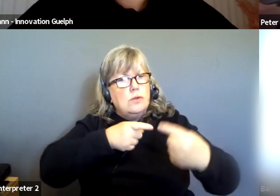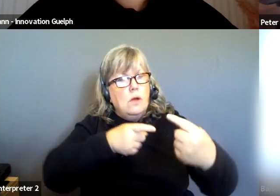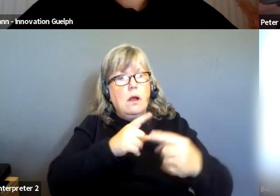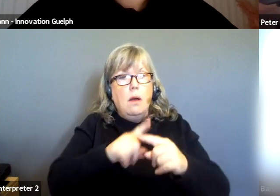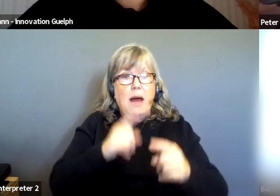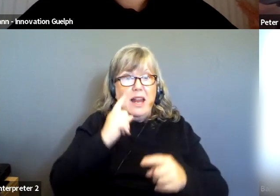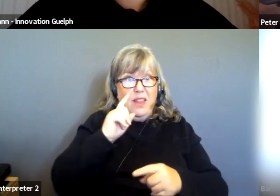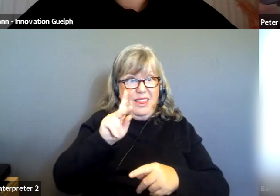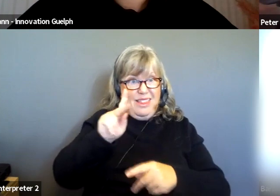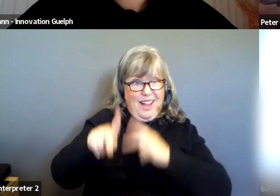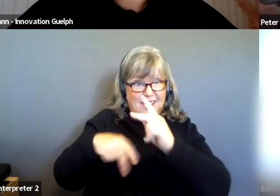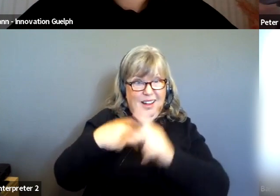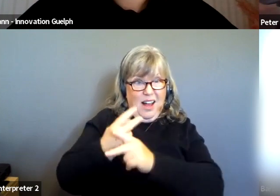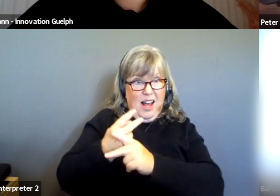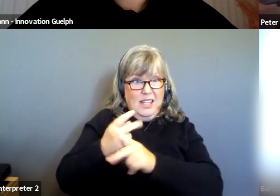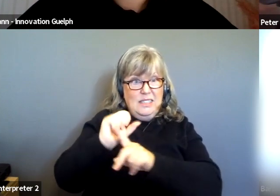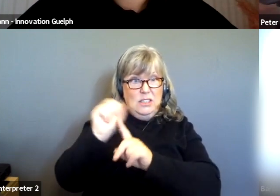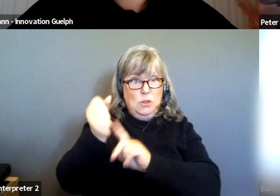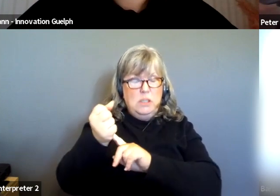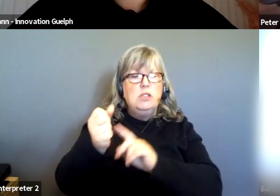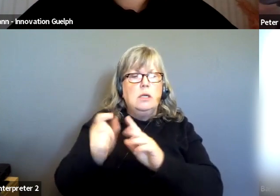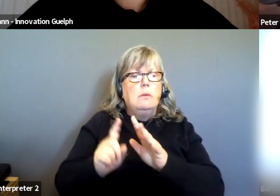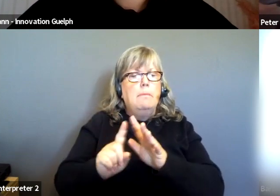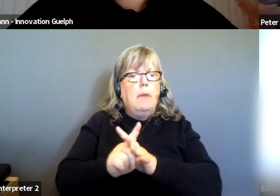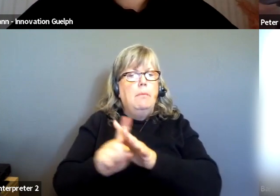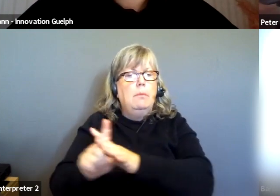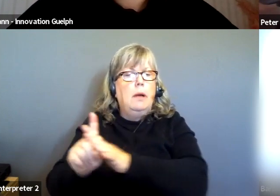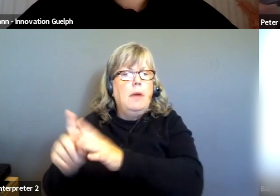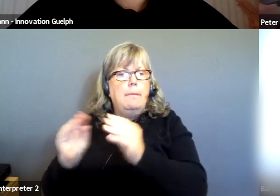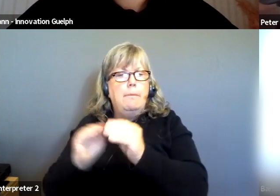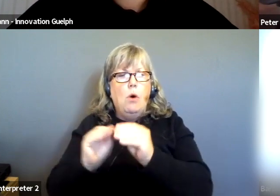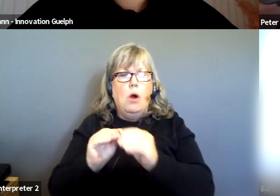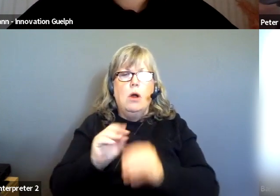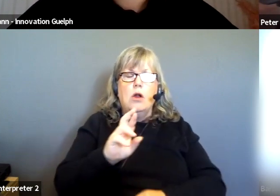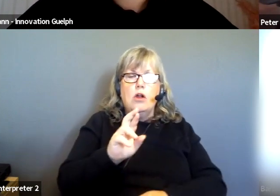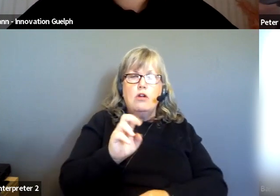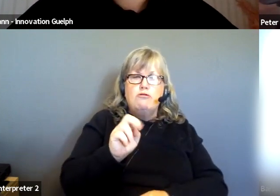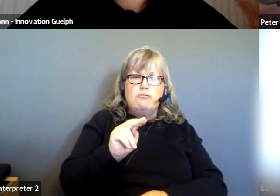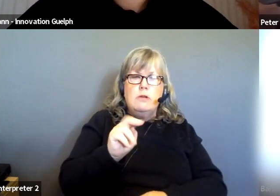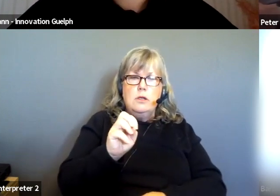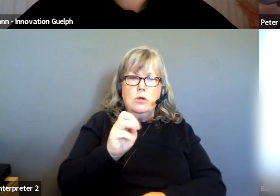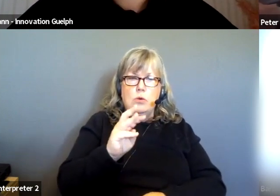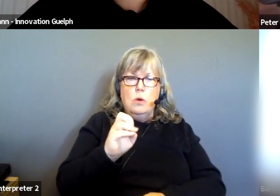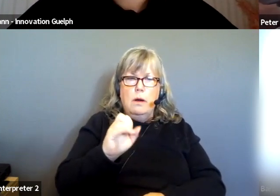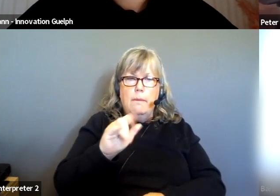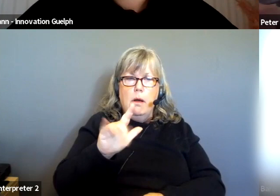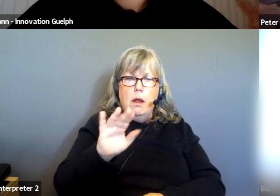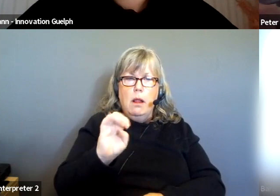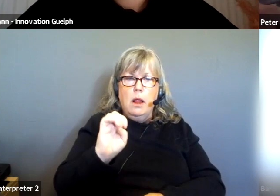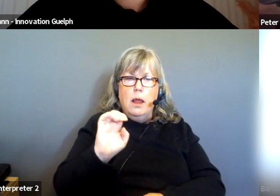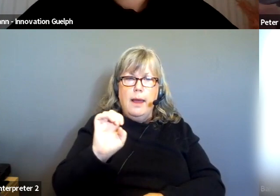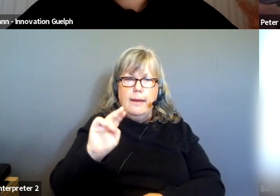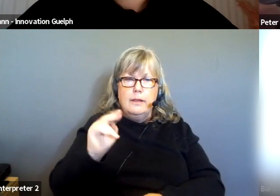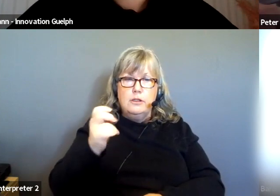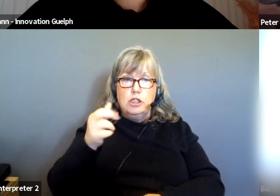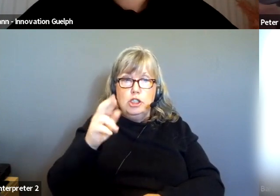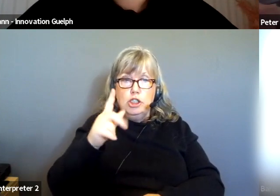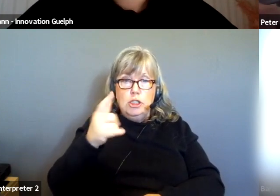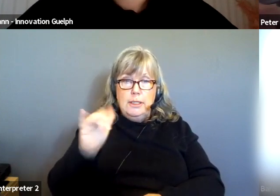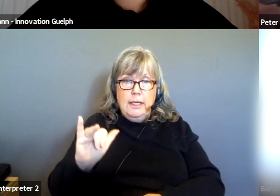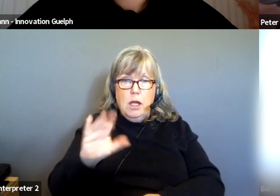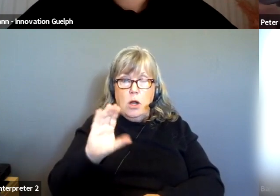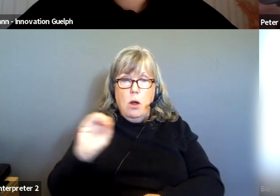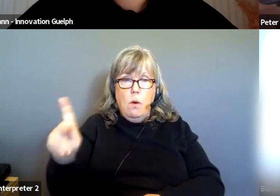of renewable energy co-ops, again, where people have come together and invested in